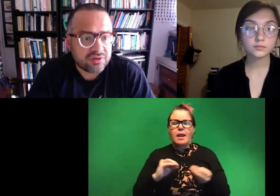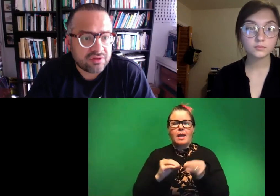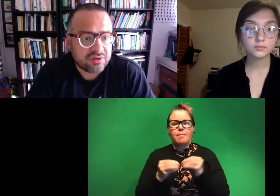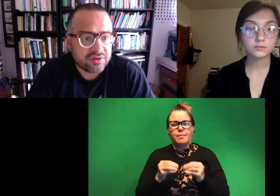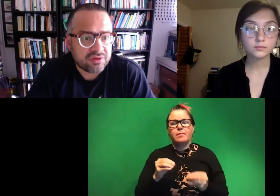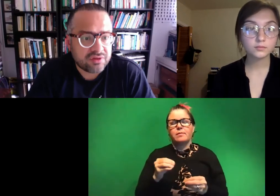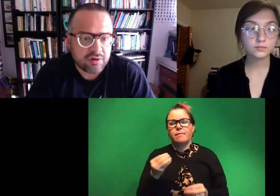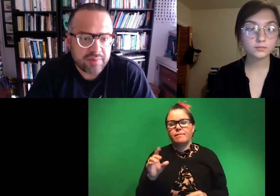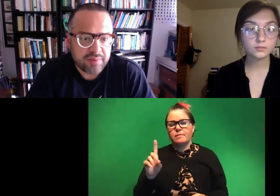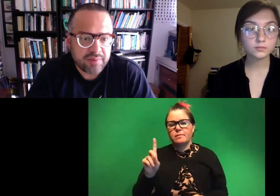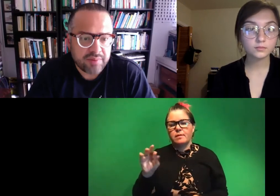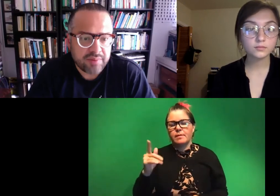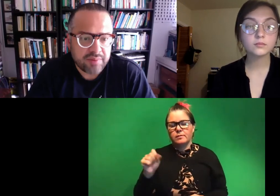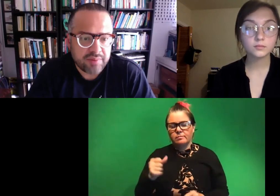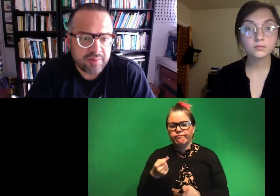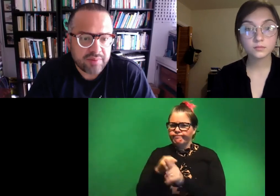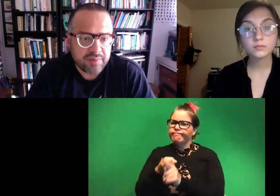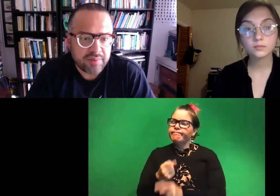the beetles.